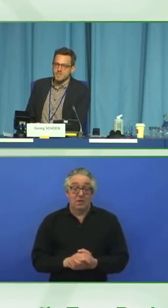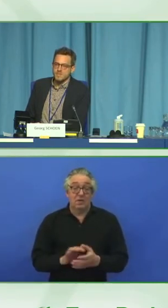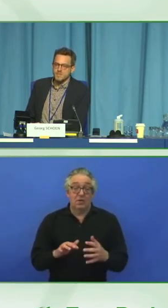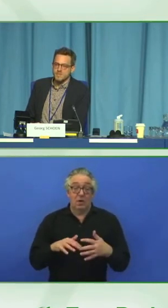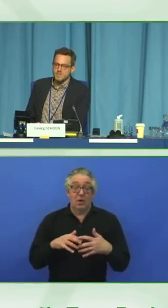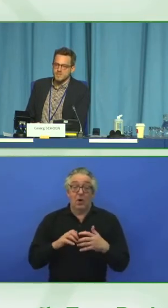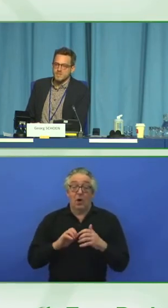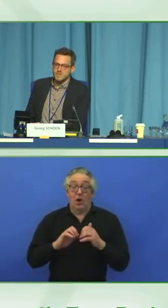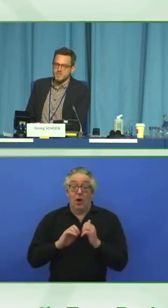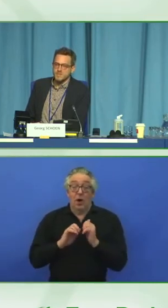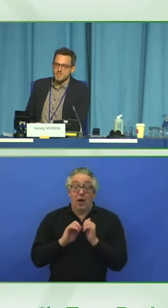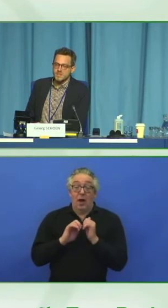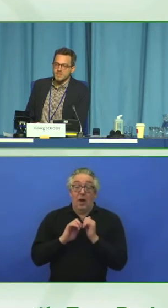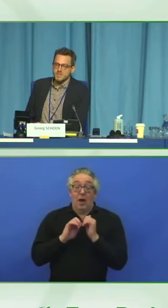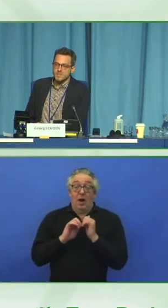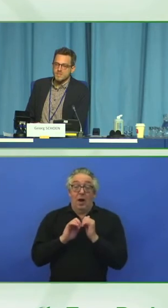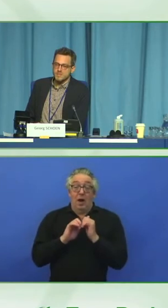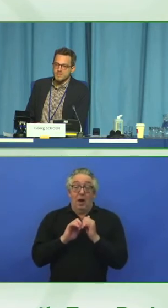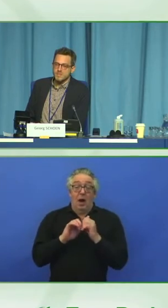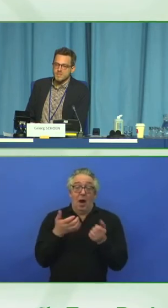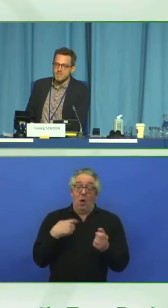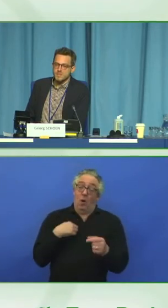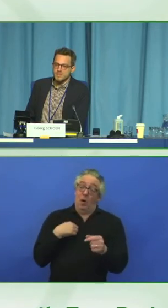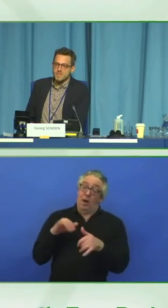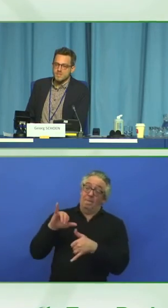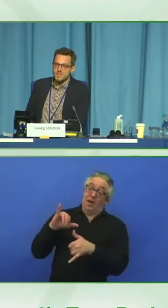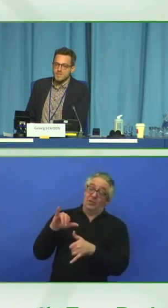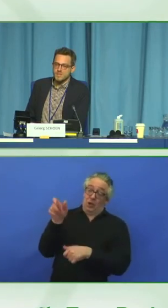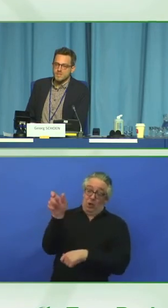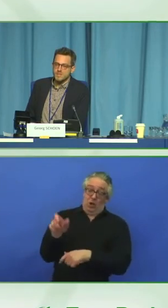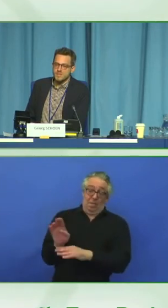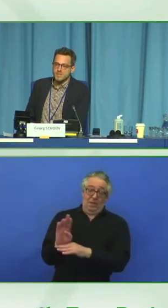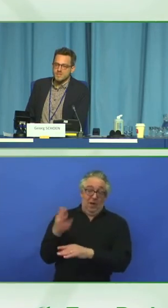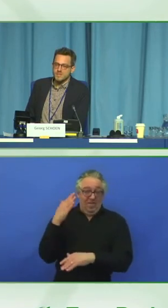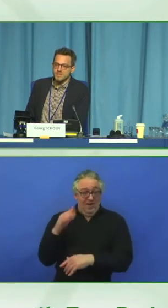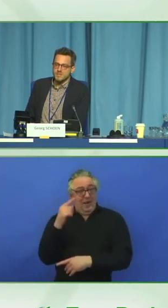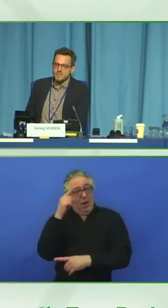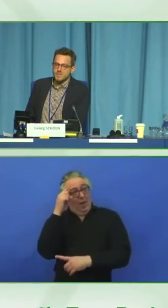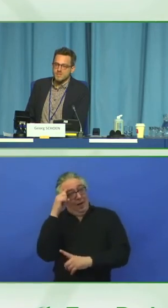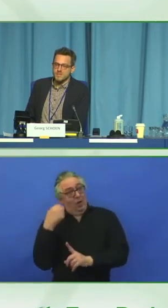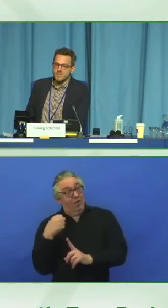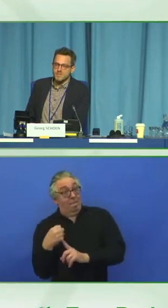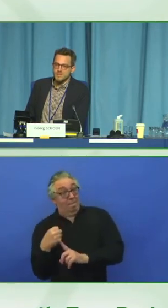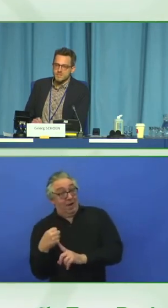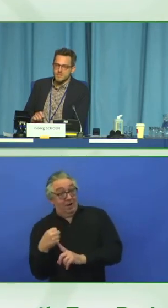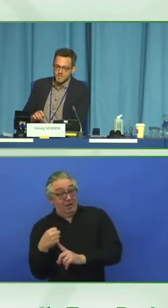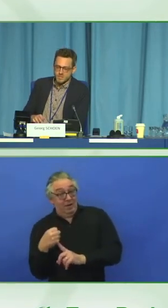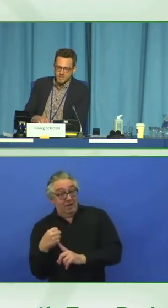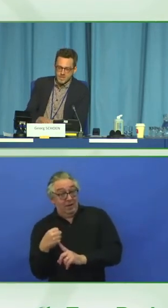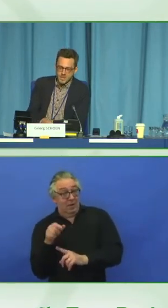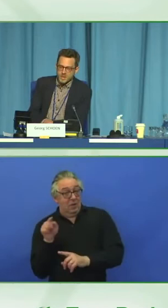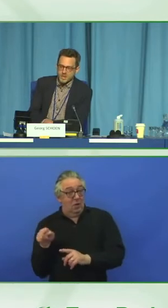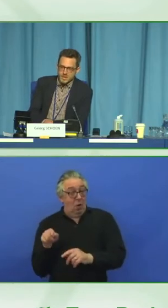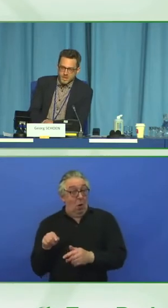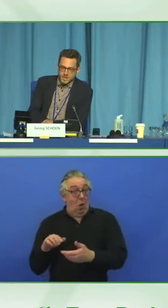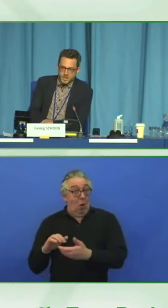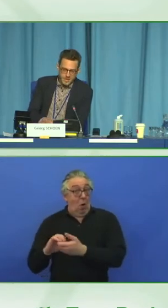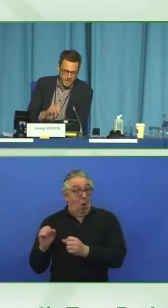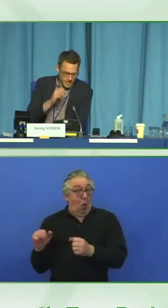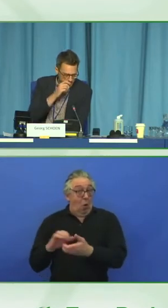with a great idea, how do we help them build that organization, and what does that organization need to grow its impact?